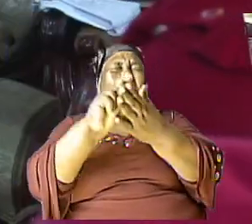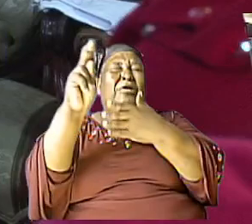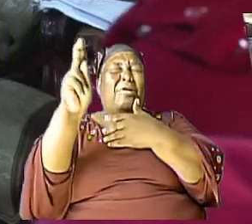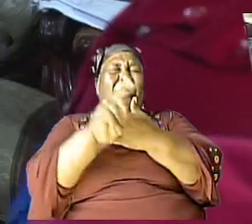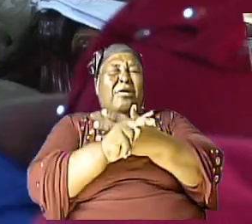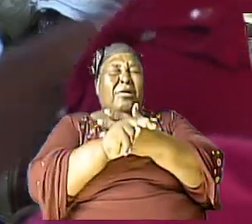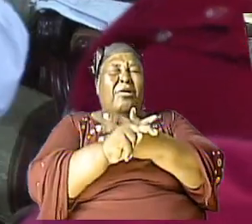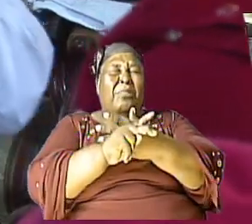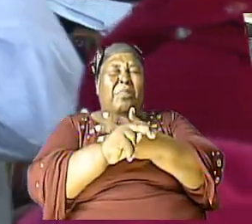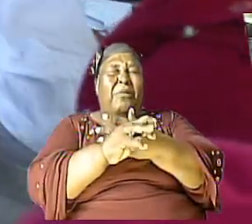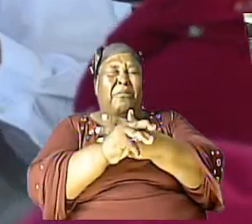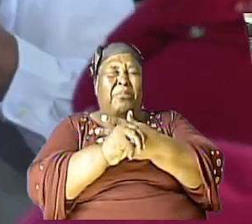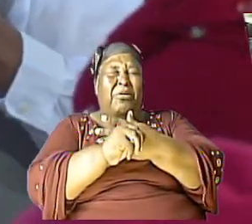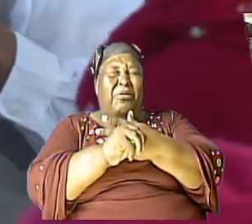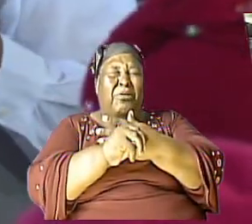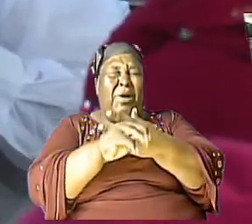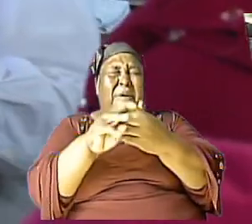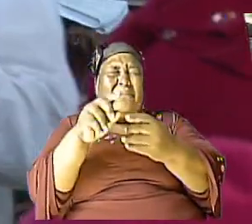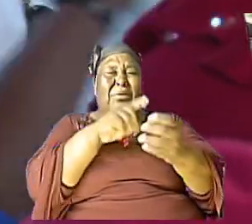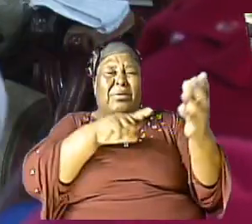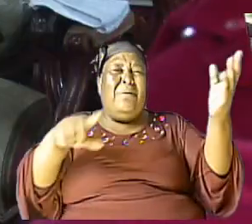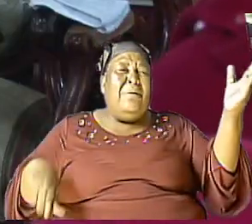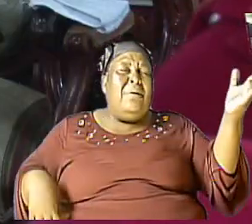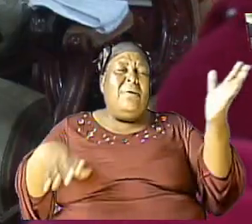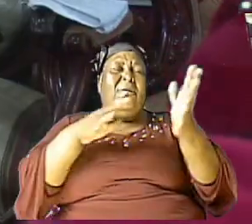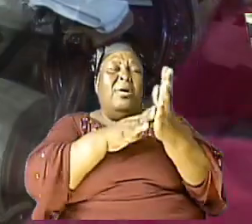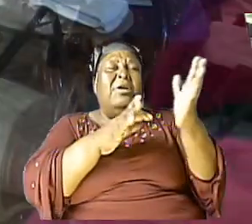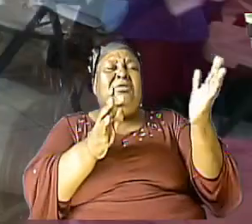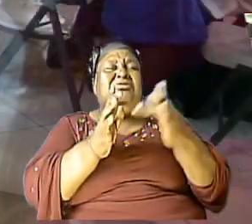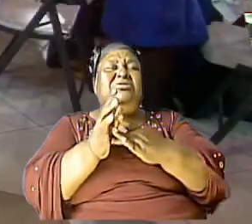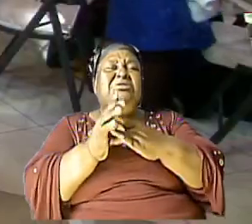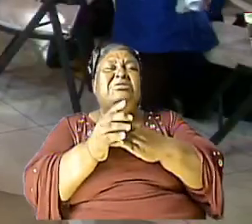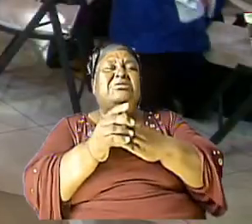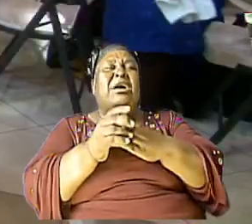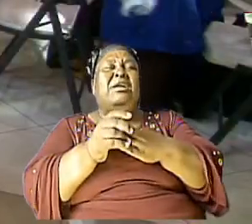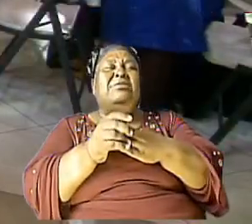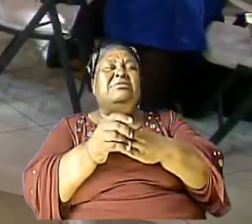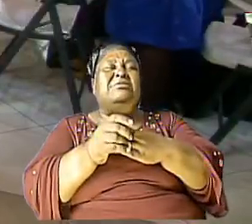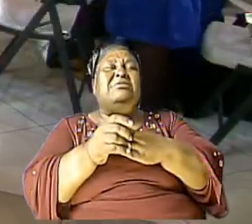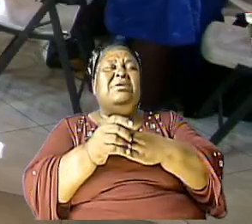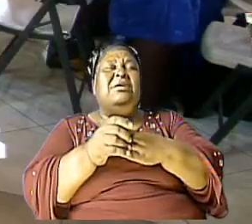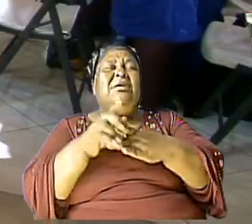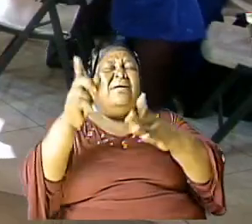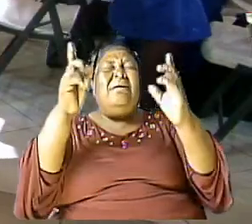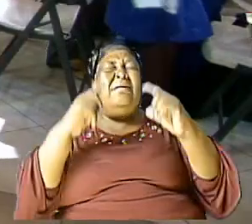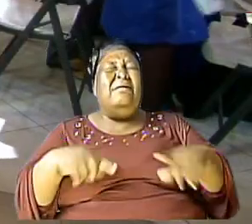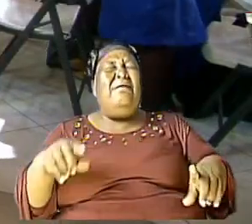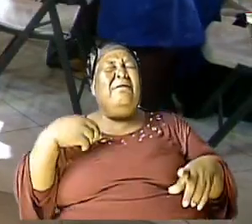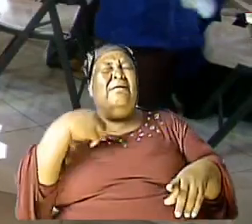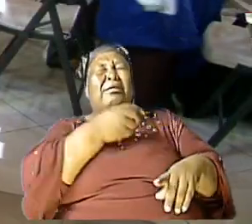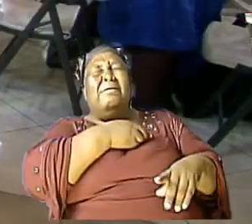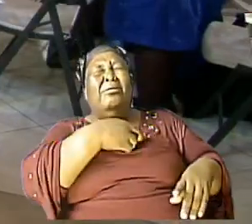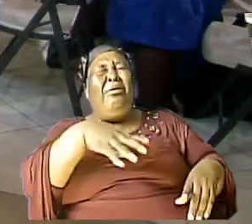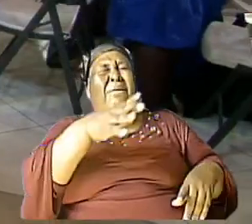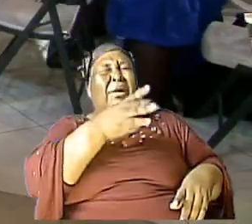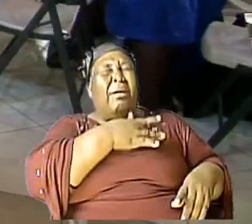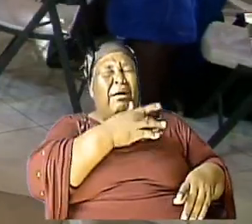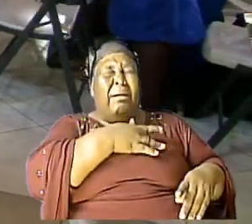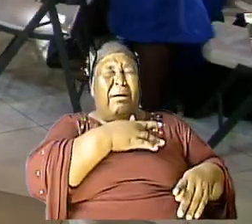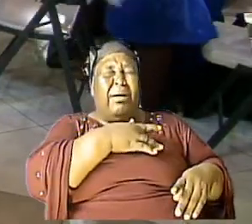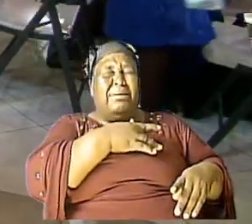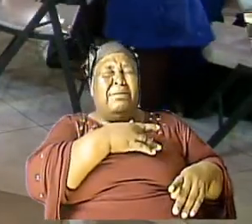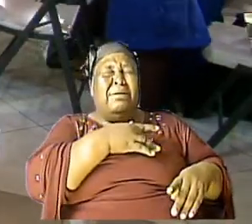us. Oh, ailments in the bodies, pains and aches. Oh, mighty God, you see what